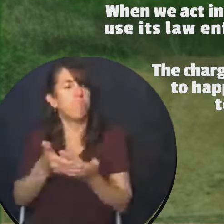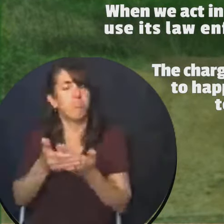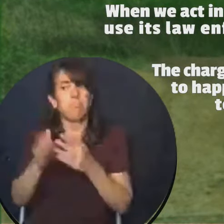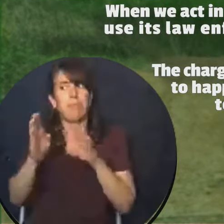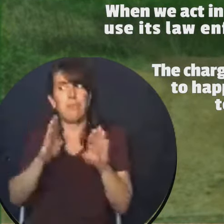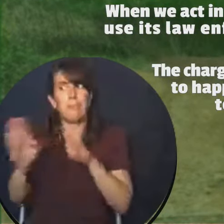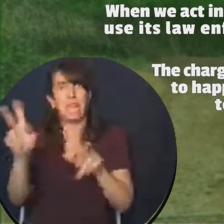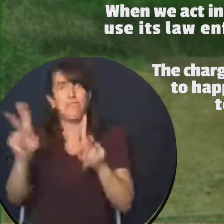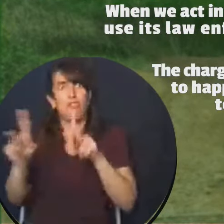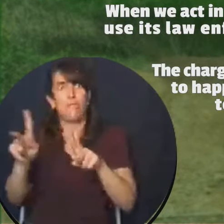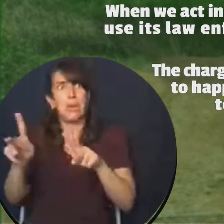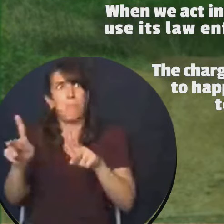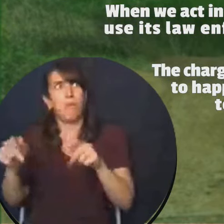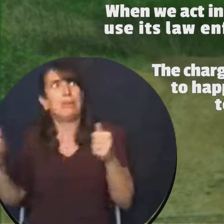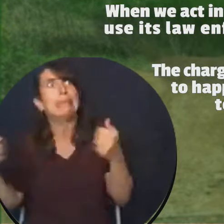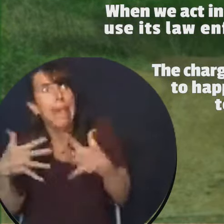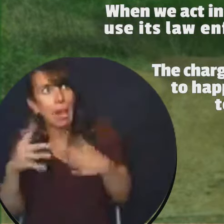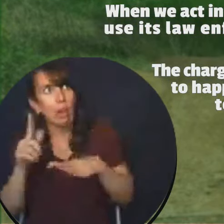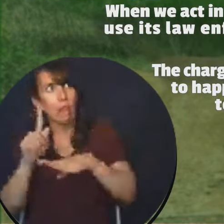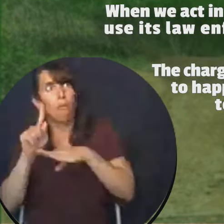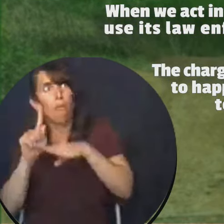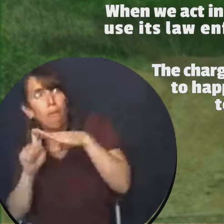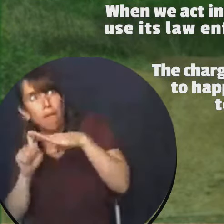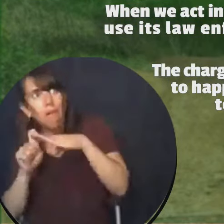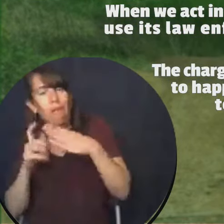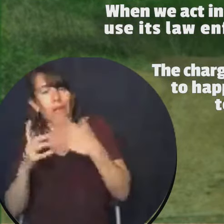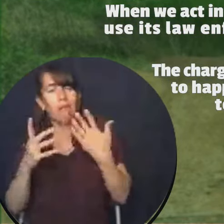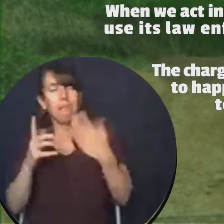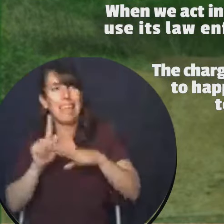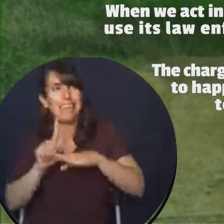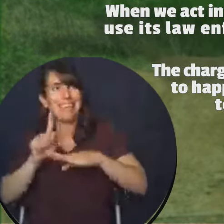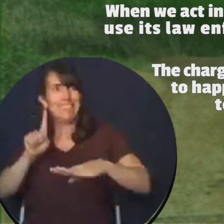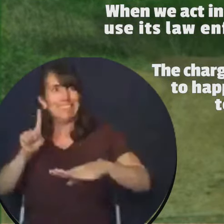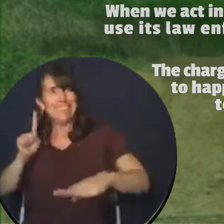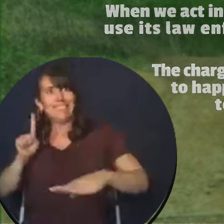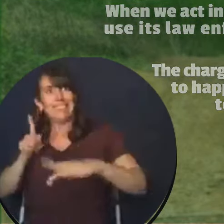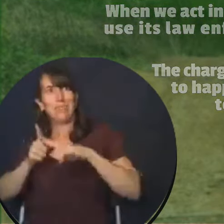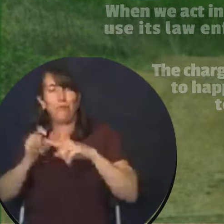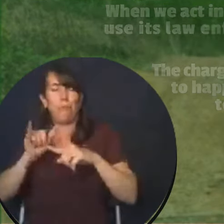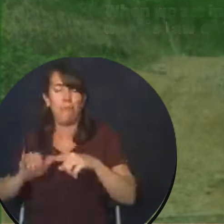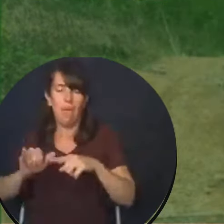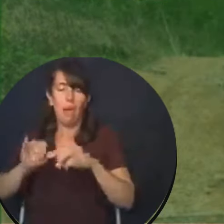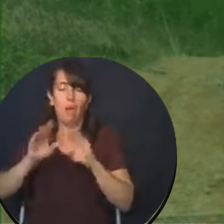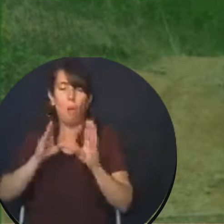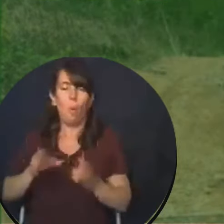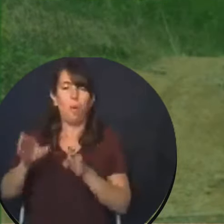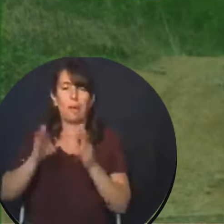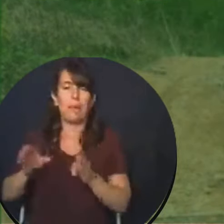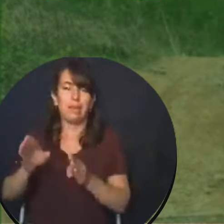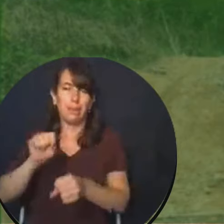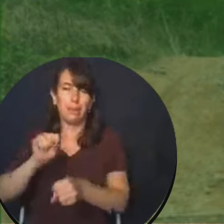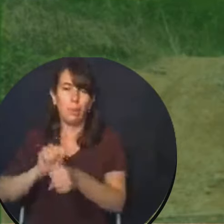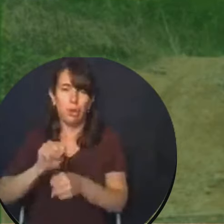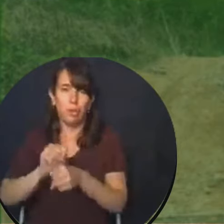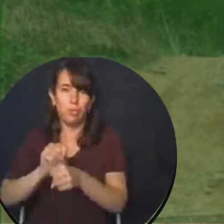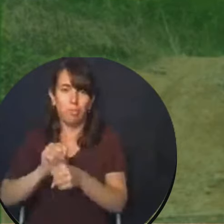for people to be punished, and for allies to distance themselves. Next slide, John.